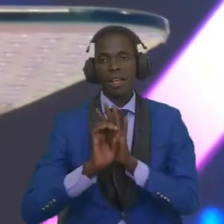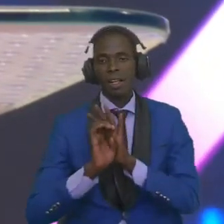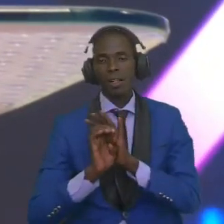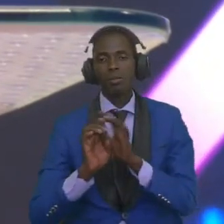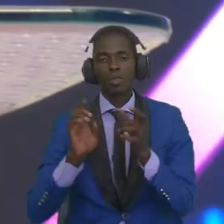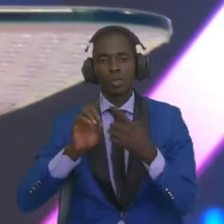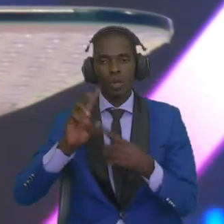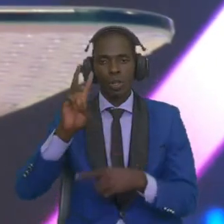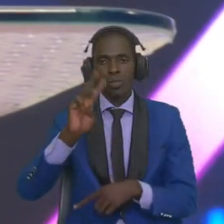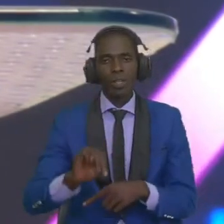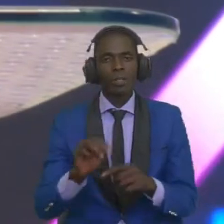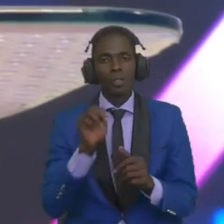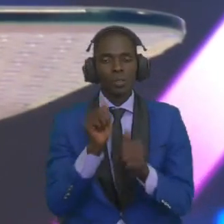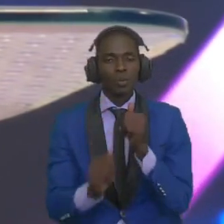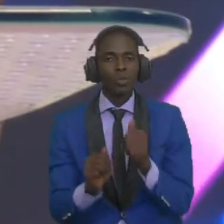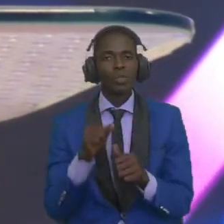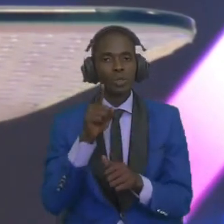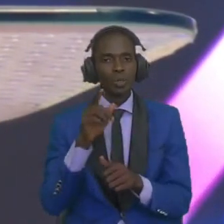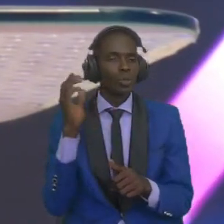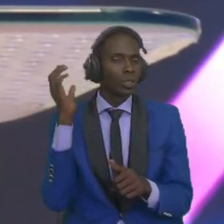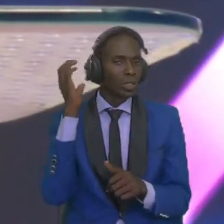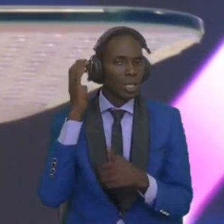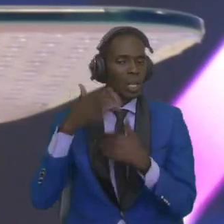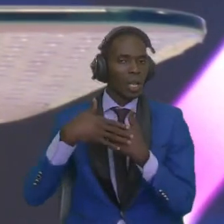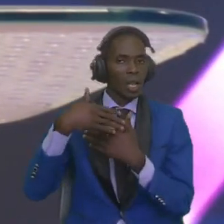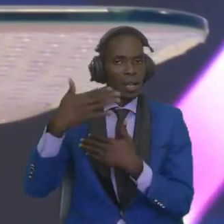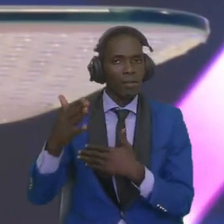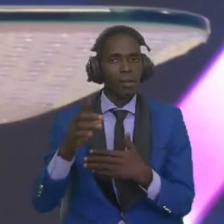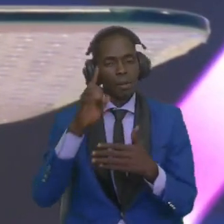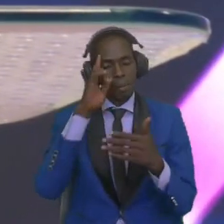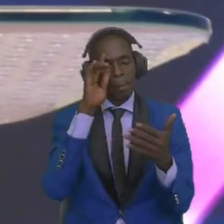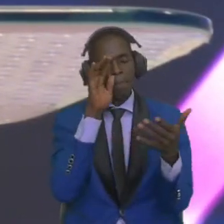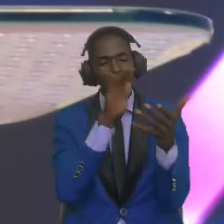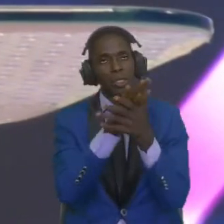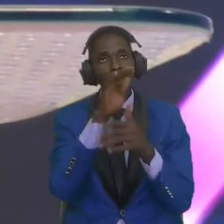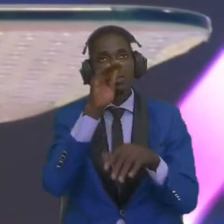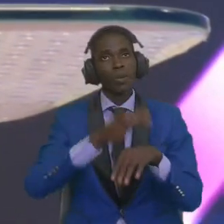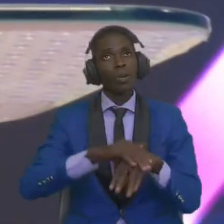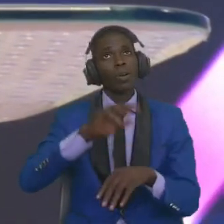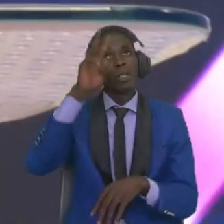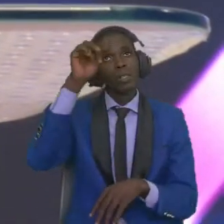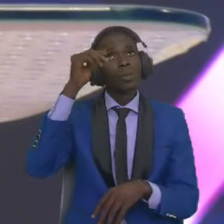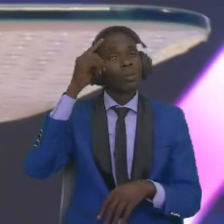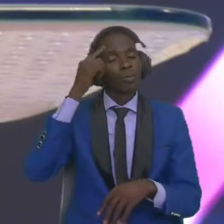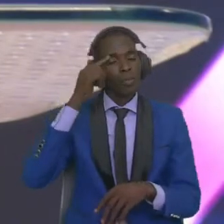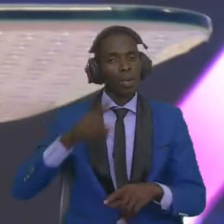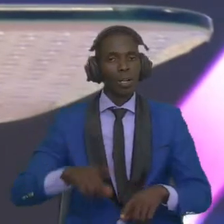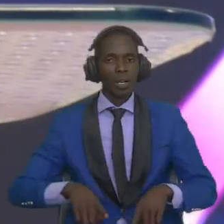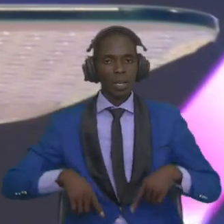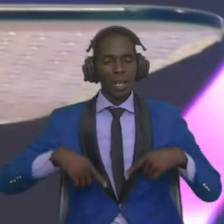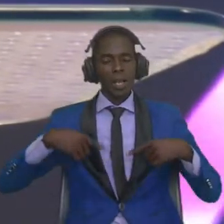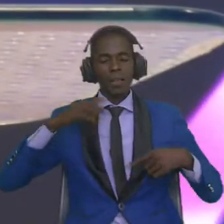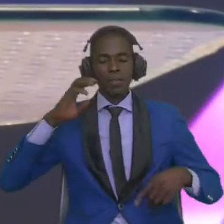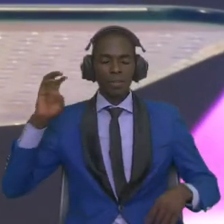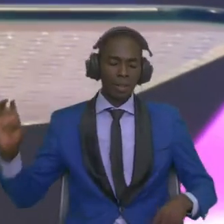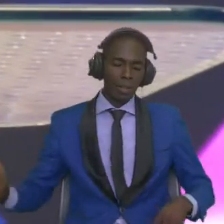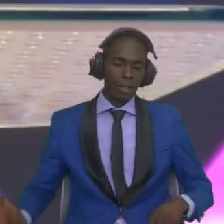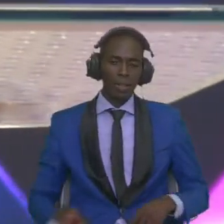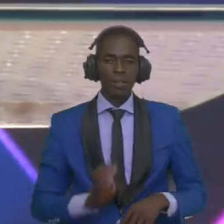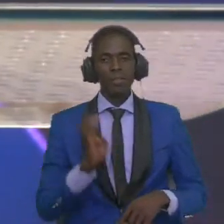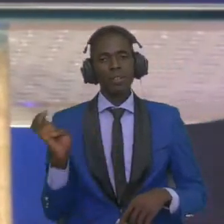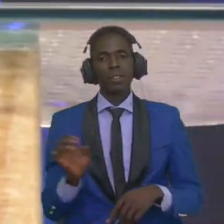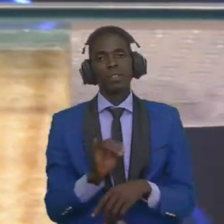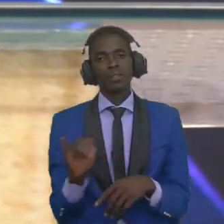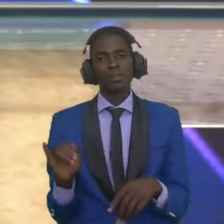them which shall hereafter believe on him to life everlasting. He's